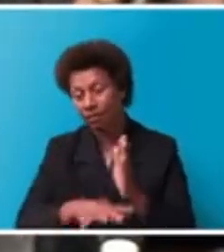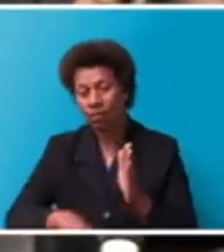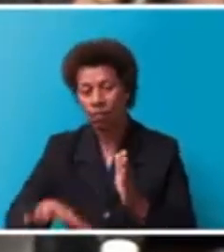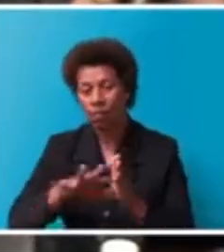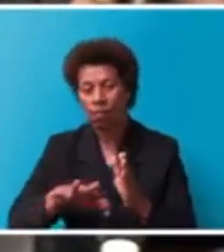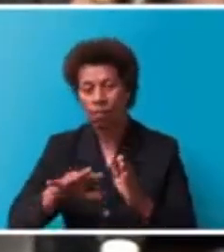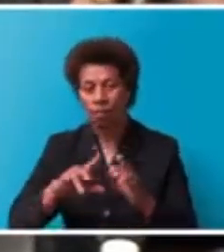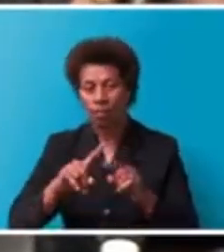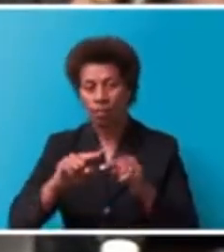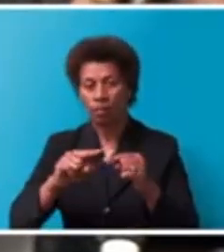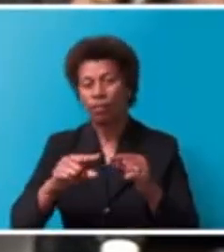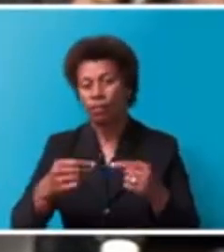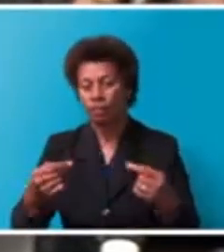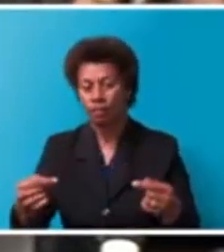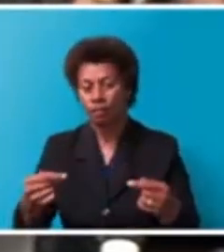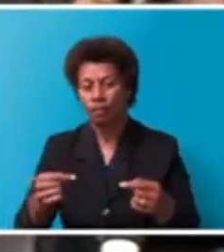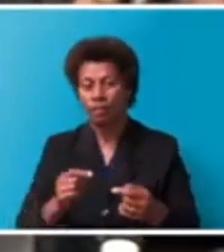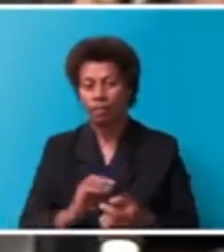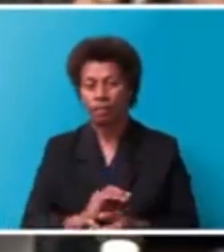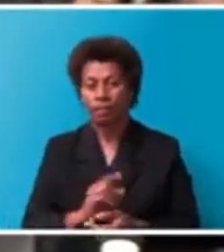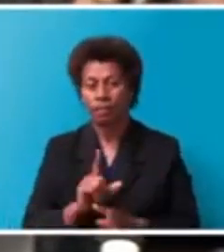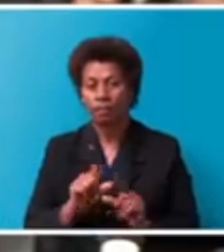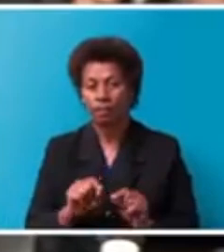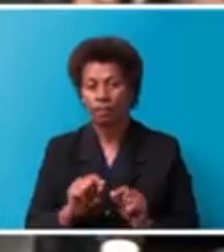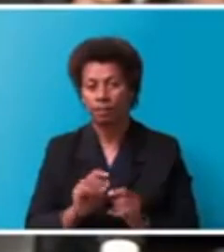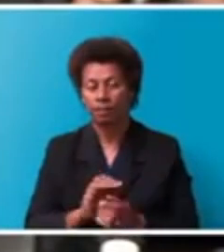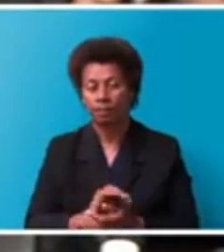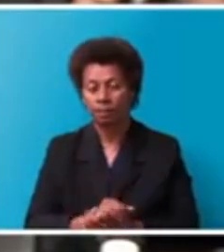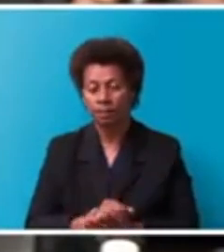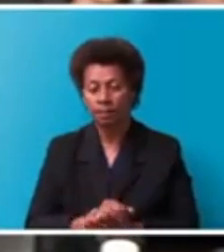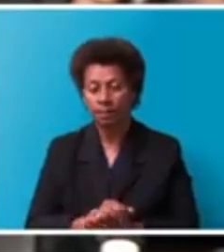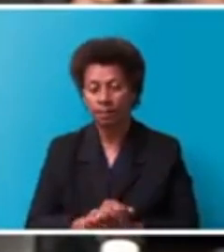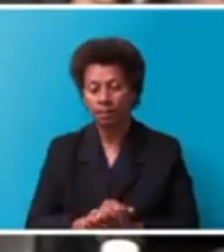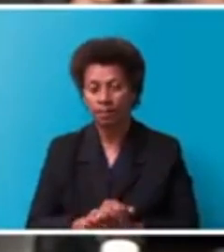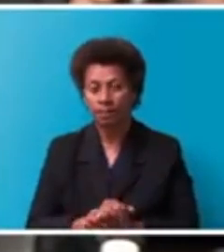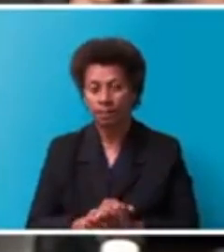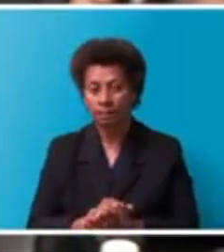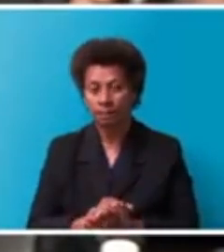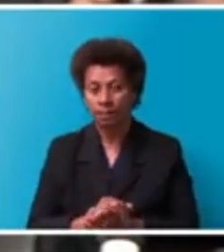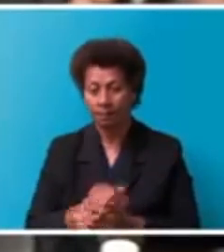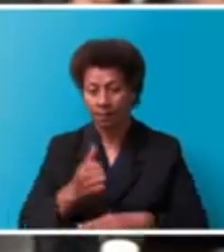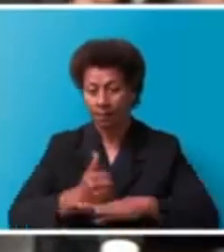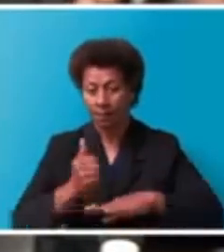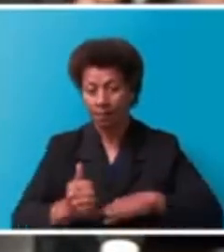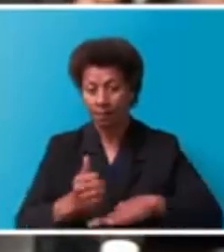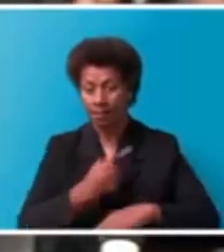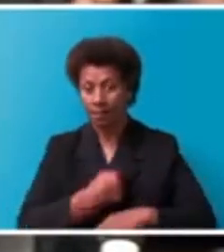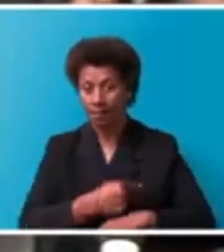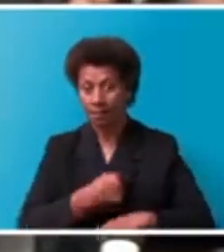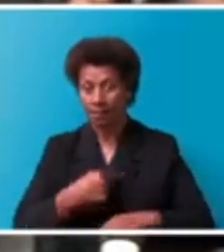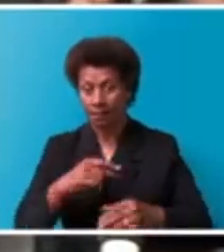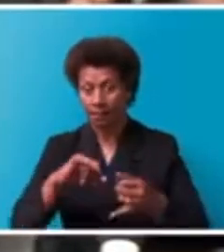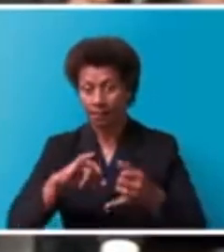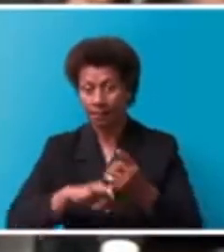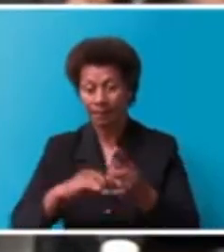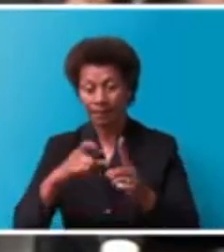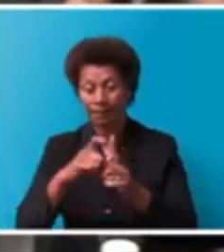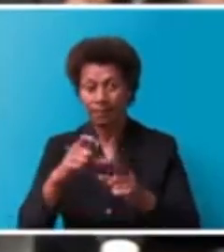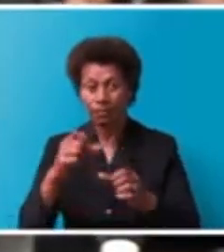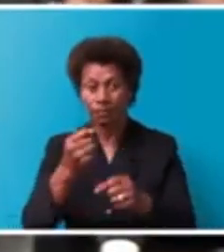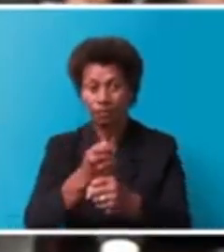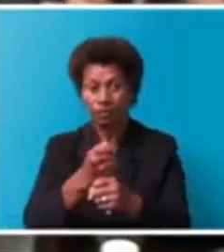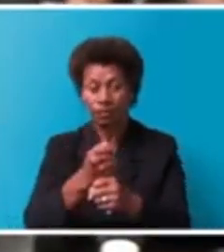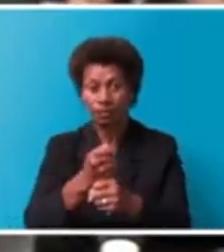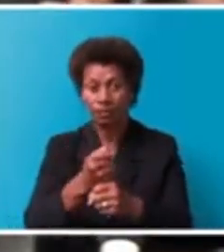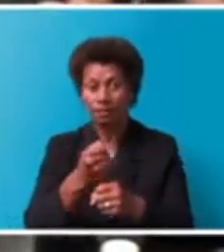we must process. Mr. Speaker, with government's commitment to SGD number 6, providing access